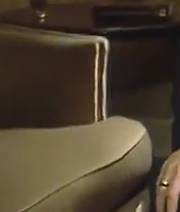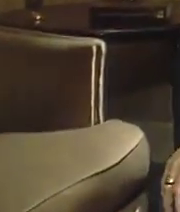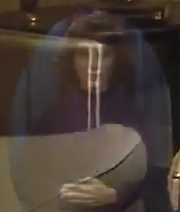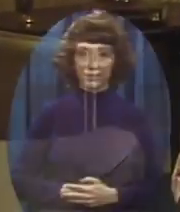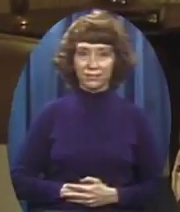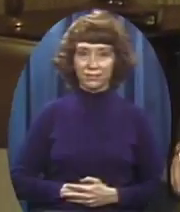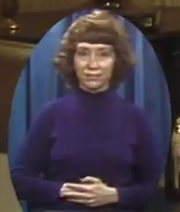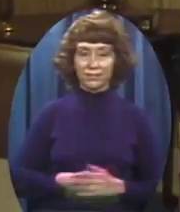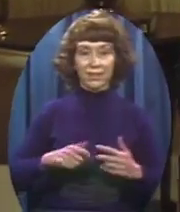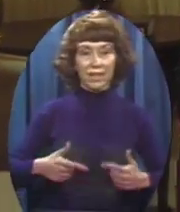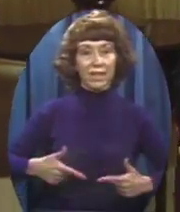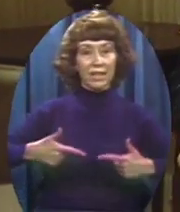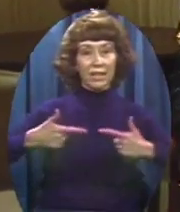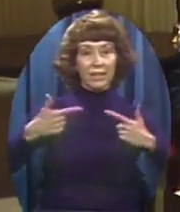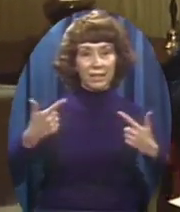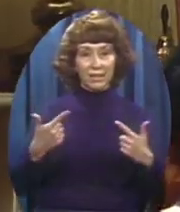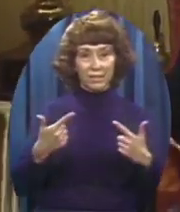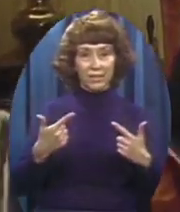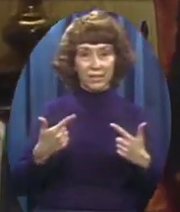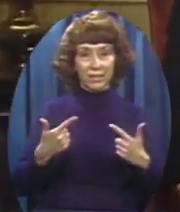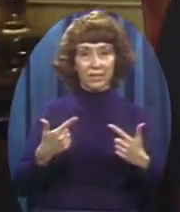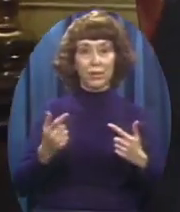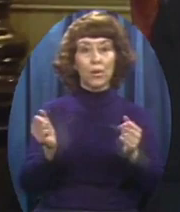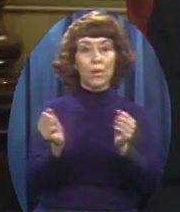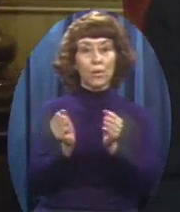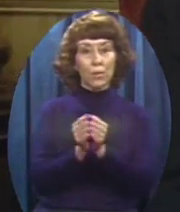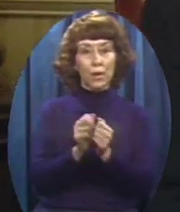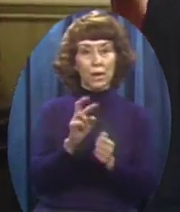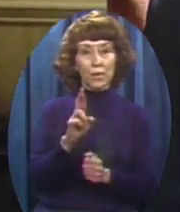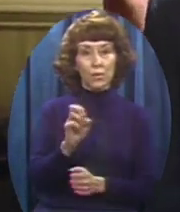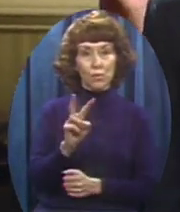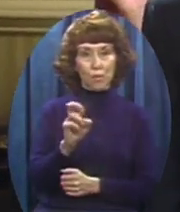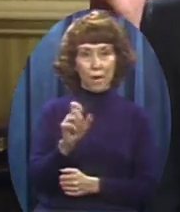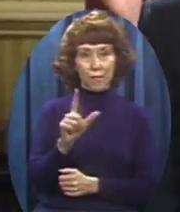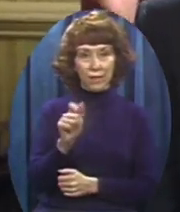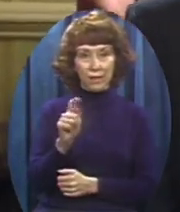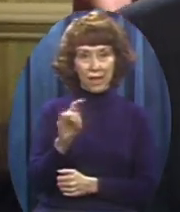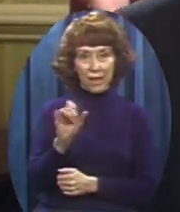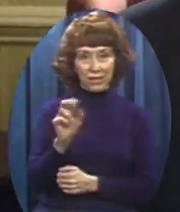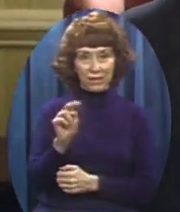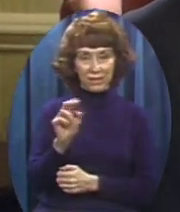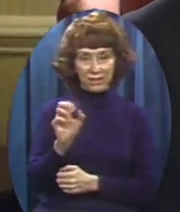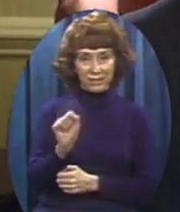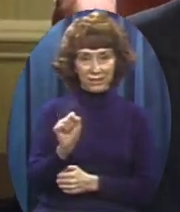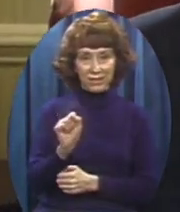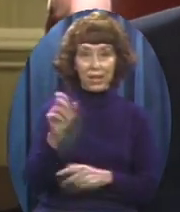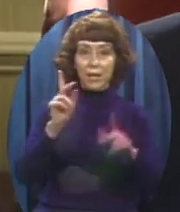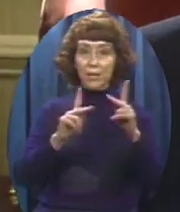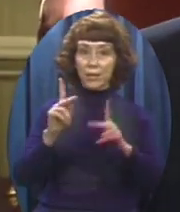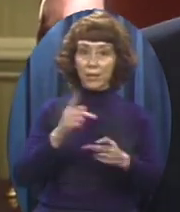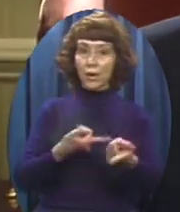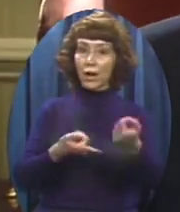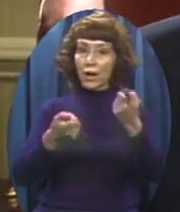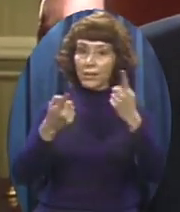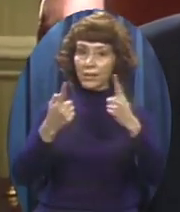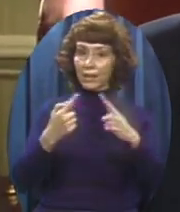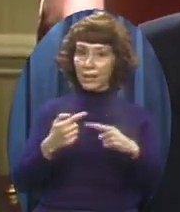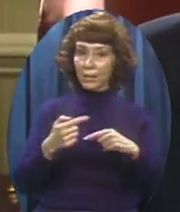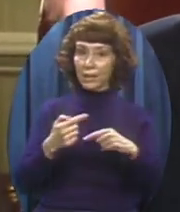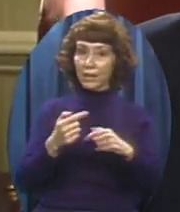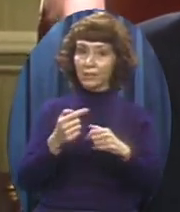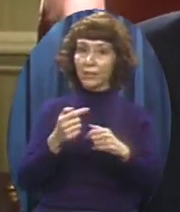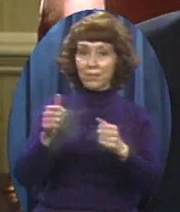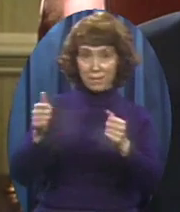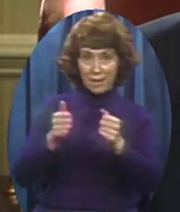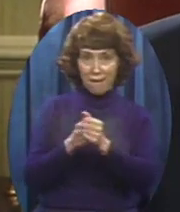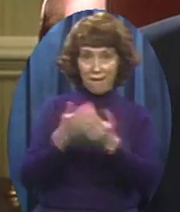Living on revelations. People are walking down the aisles right now in the sanctuary just behind this wall,